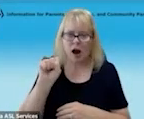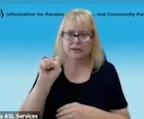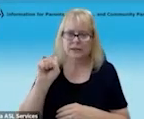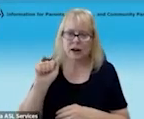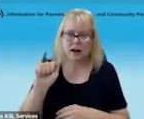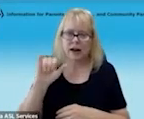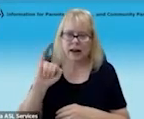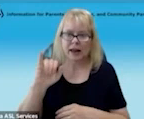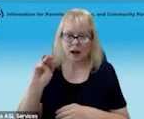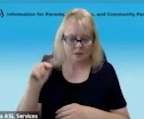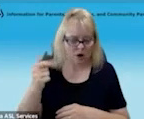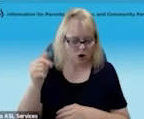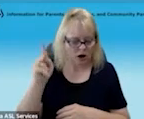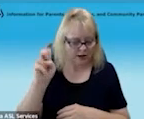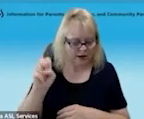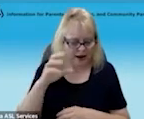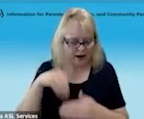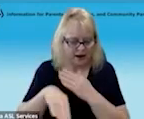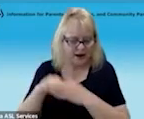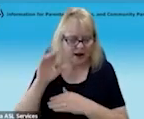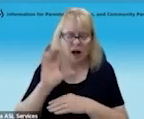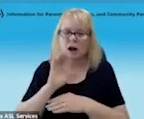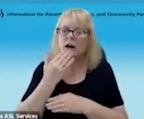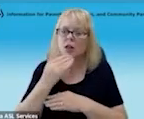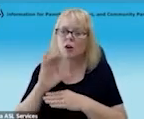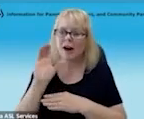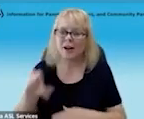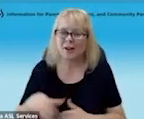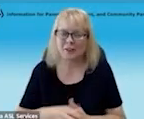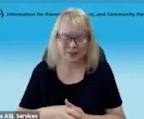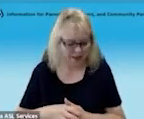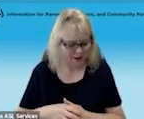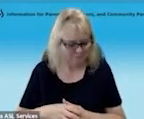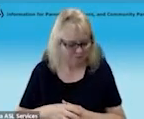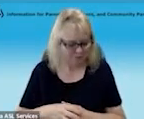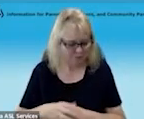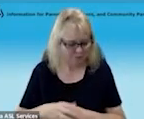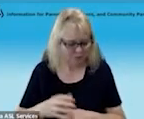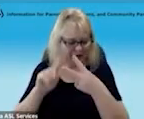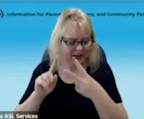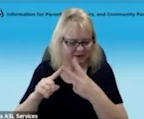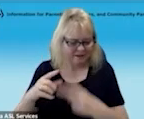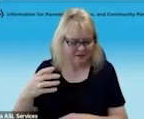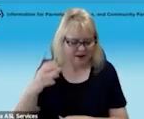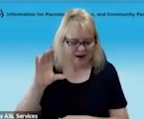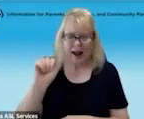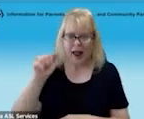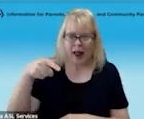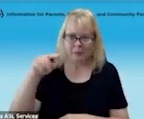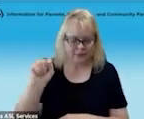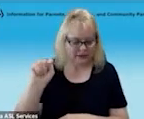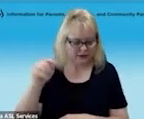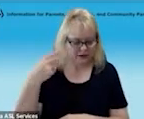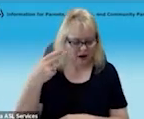Soto, who is the founder and executive director of Casa Inmigrante and a vaccine champion in the state of